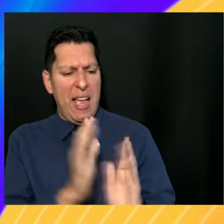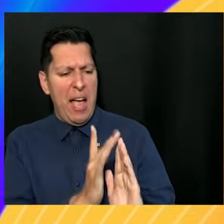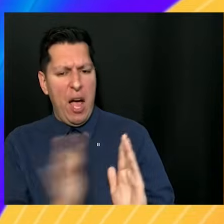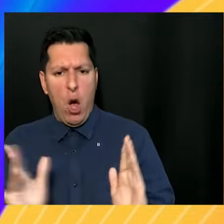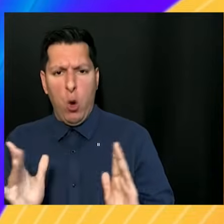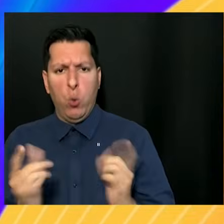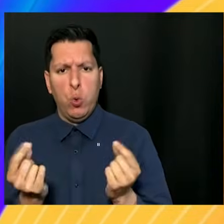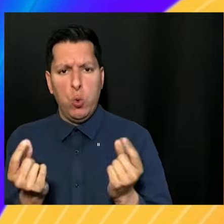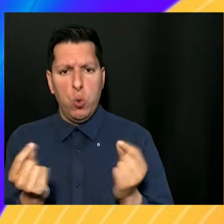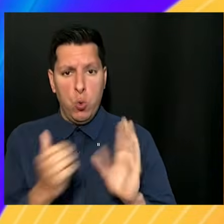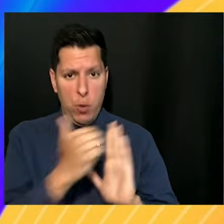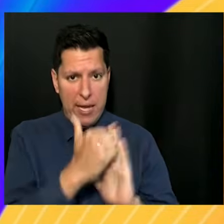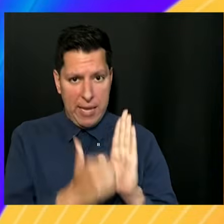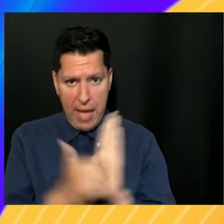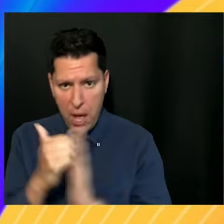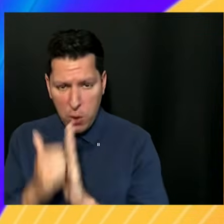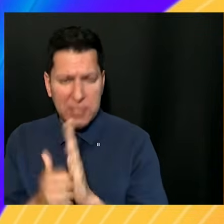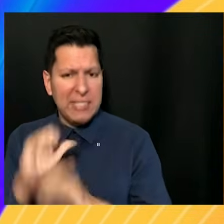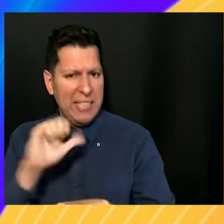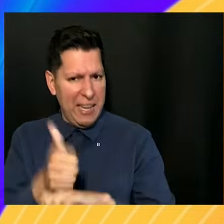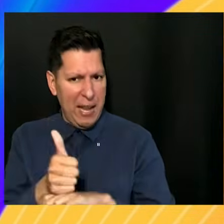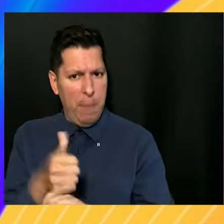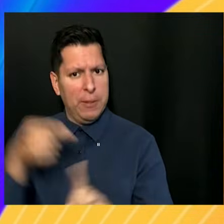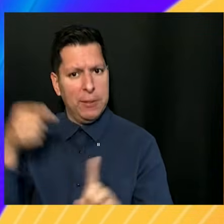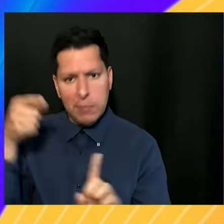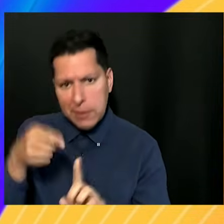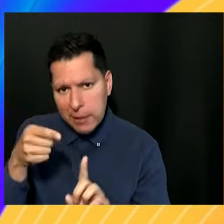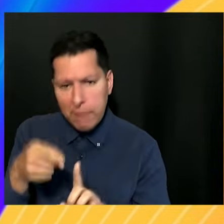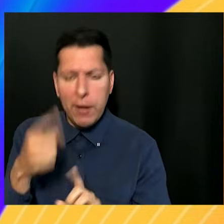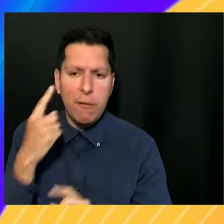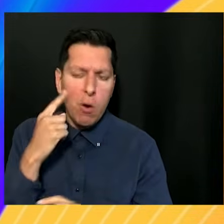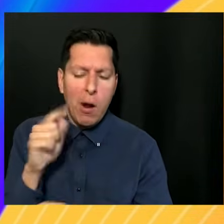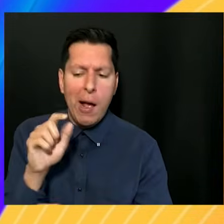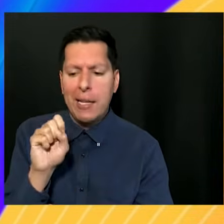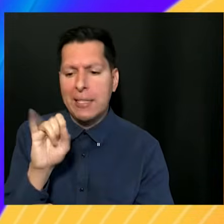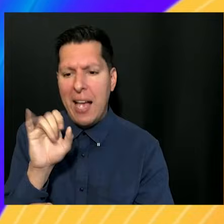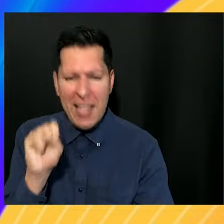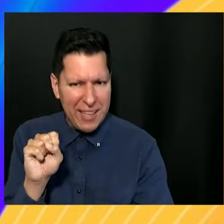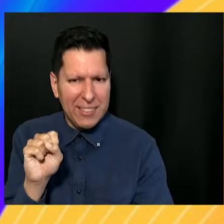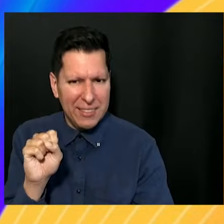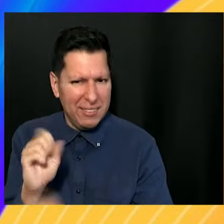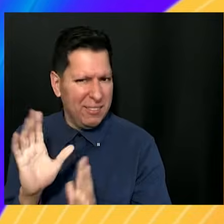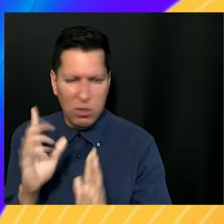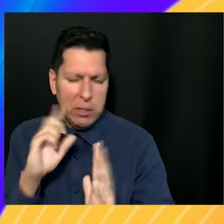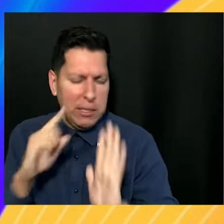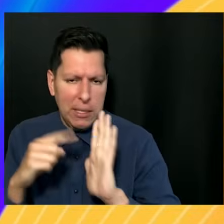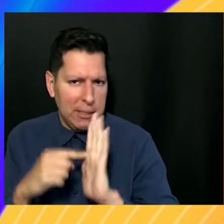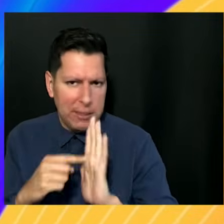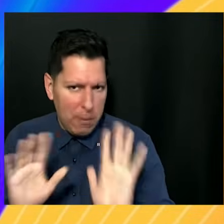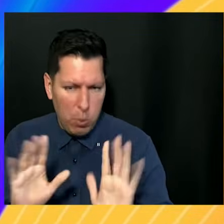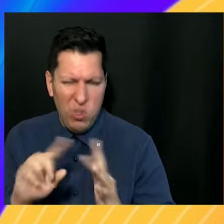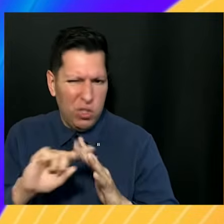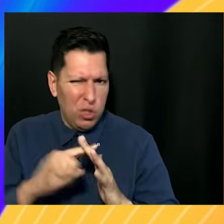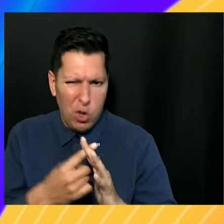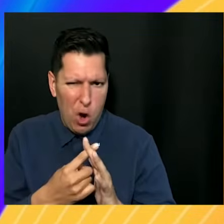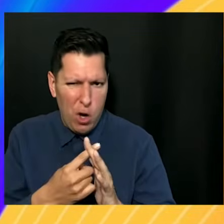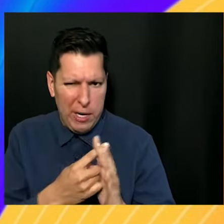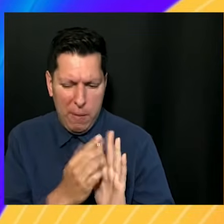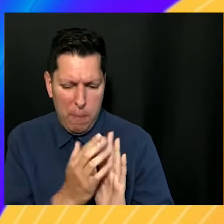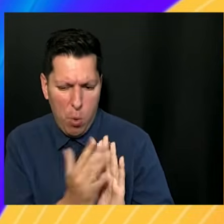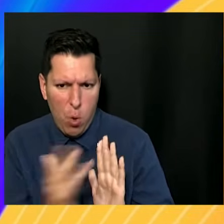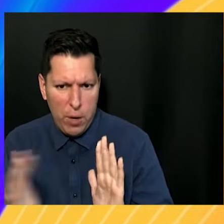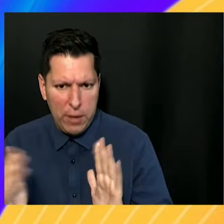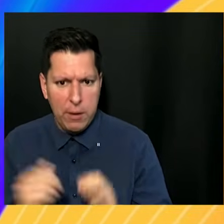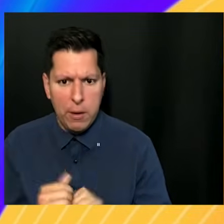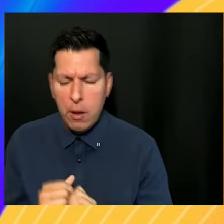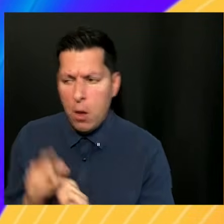so it sets up like a specific OU for SIS and LMS, and this is just a starting point. So, like you said, you take